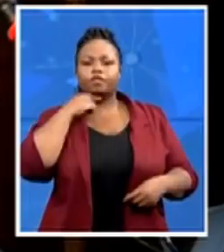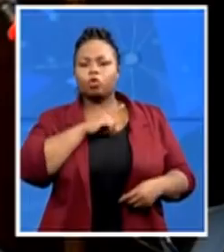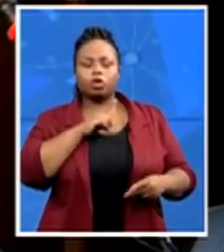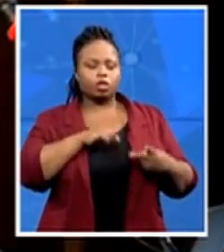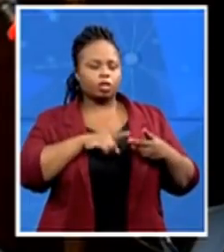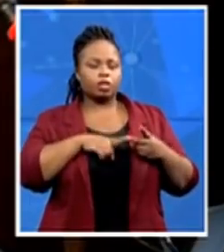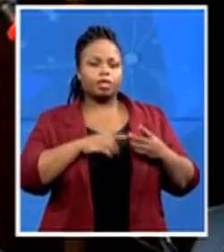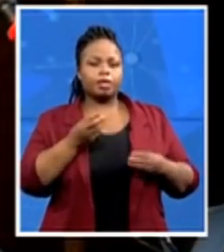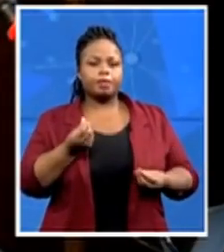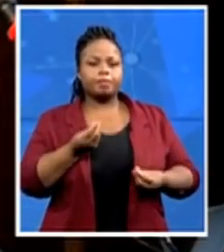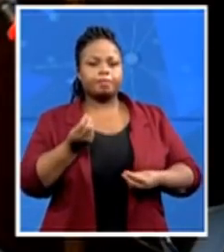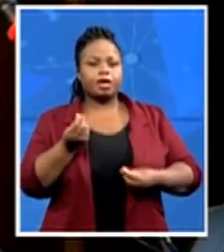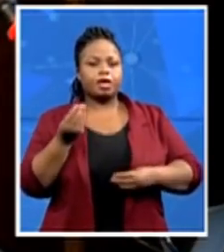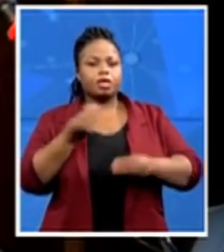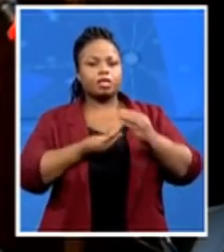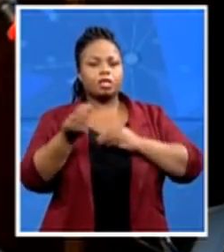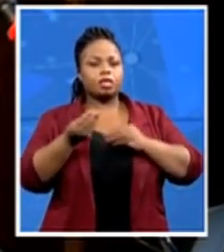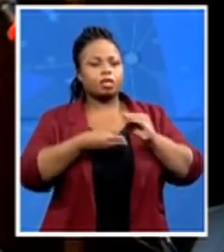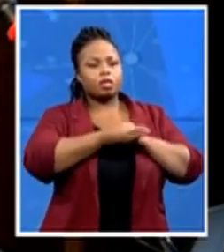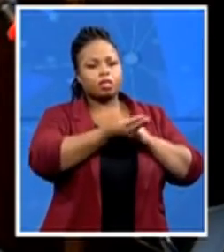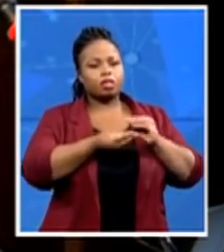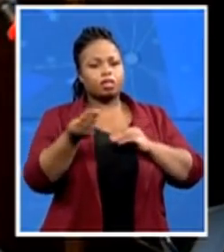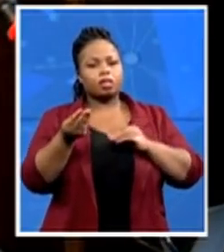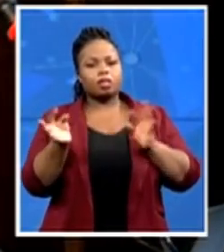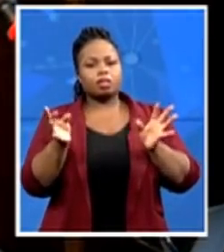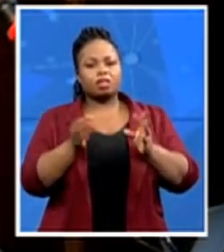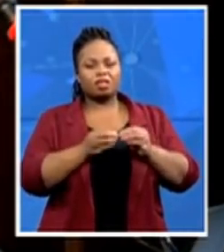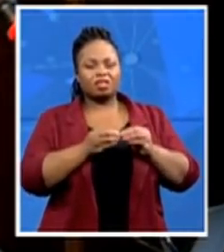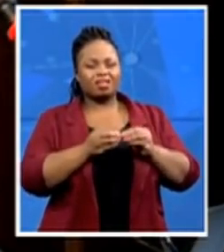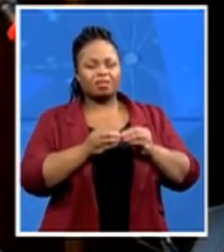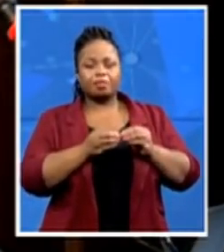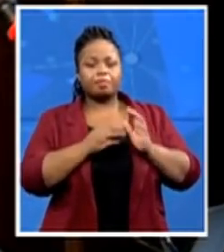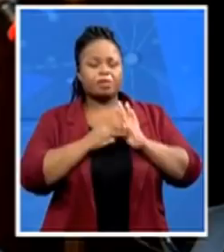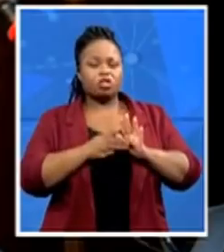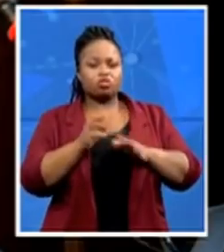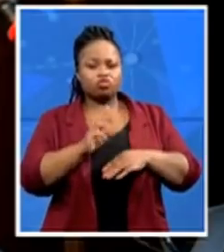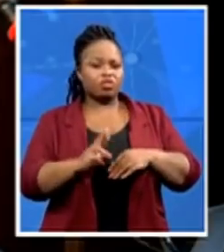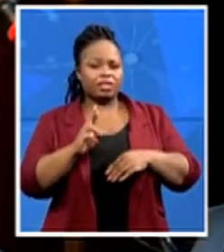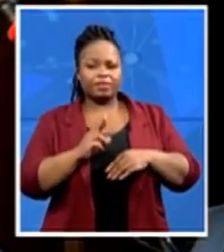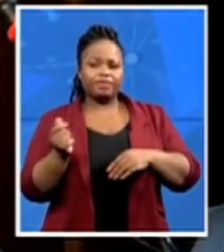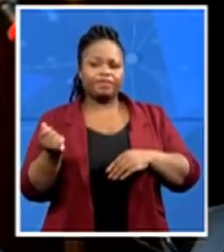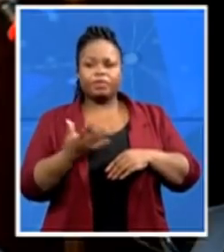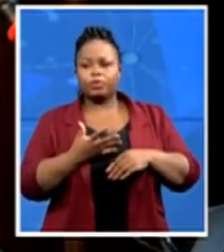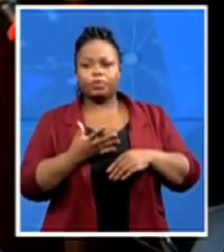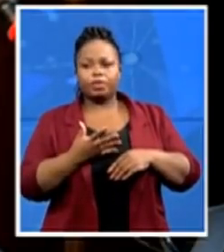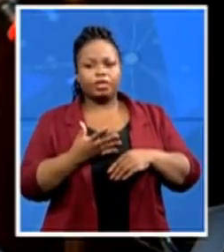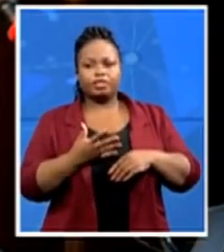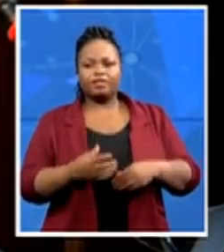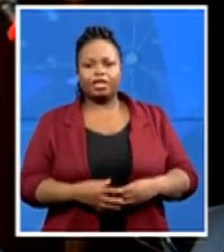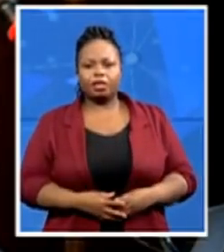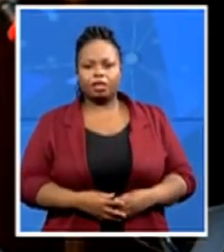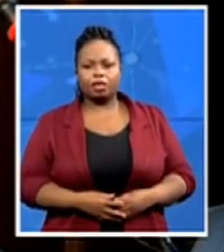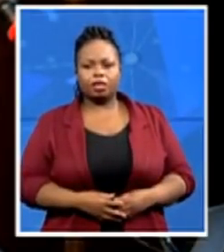to the amount of several million rand. He applied for bail in the form of a sworn statement, an